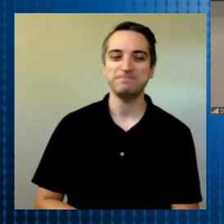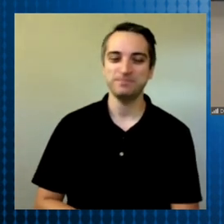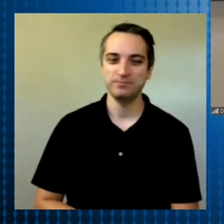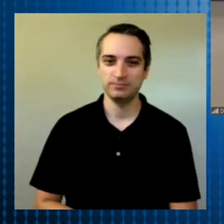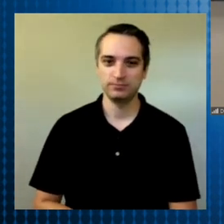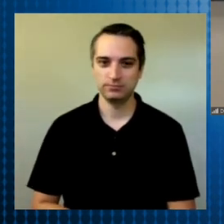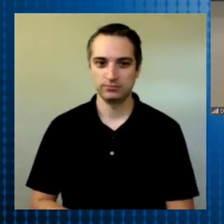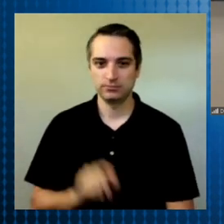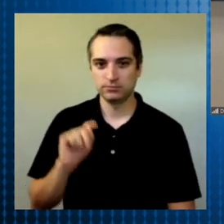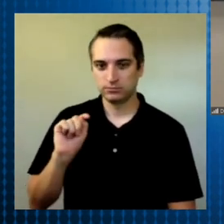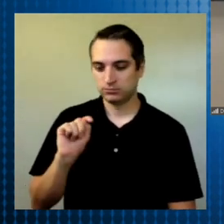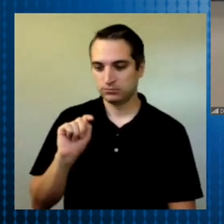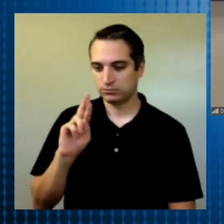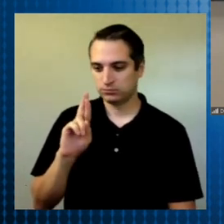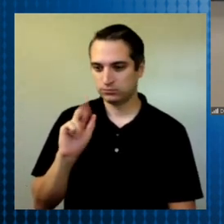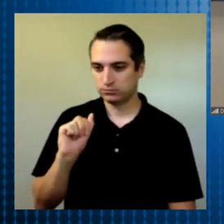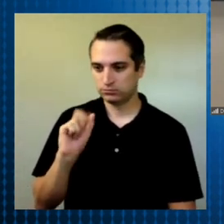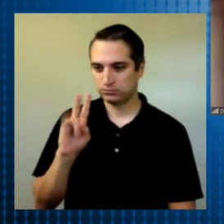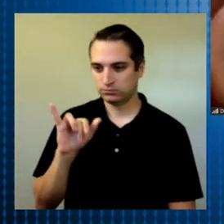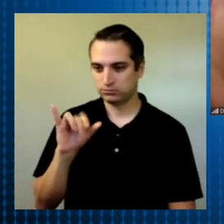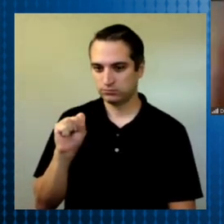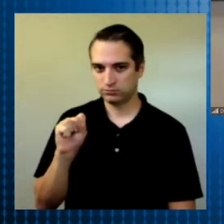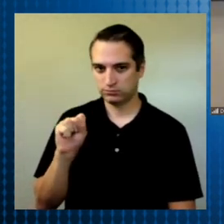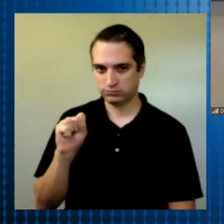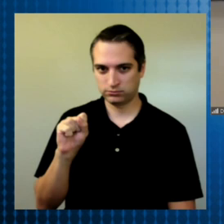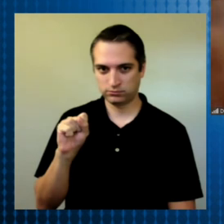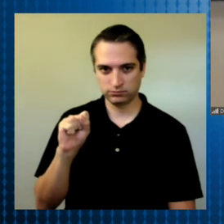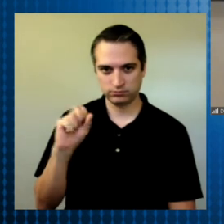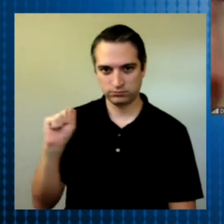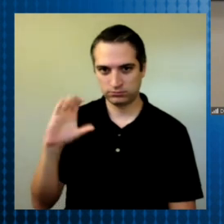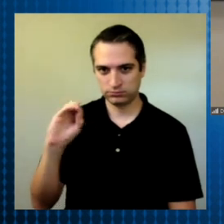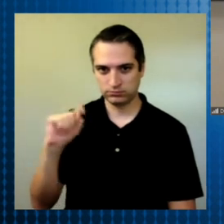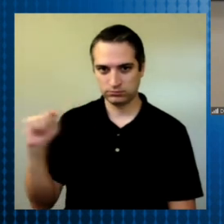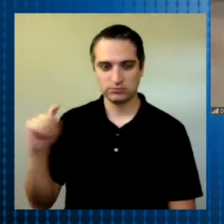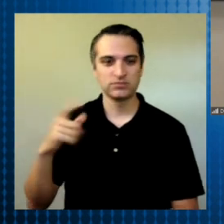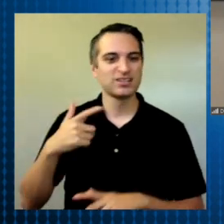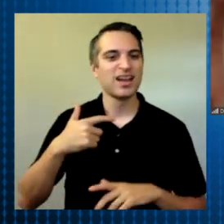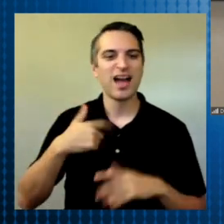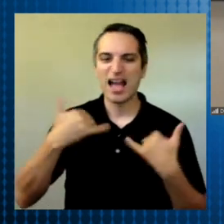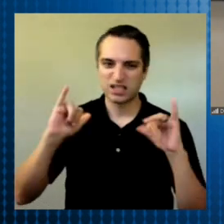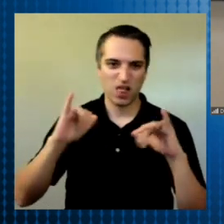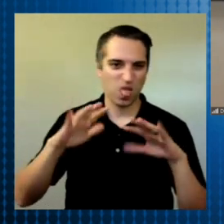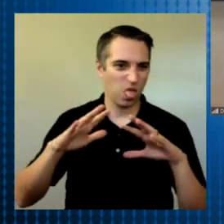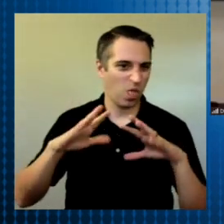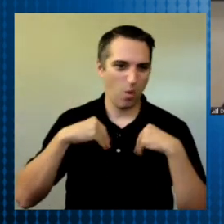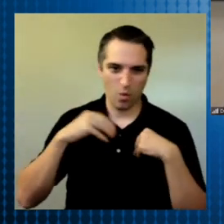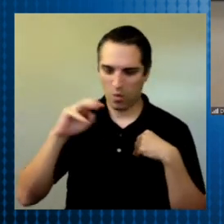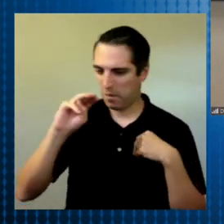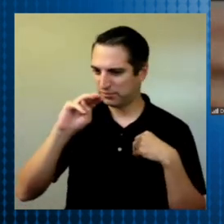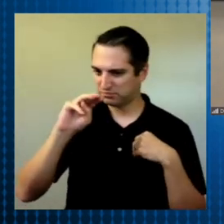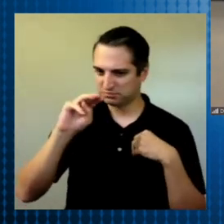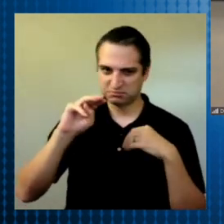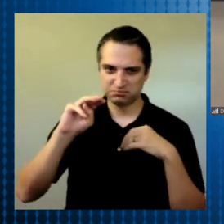Travis Scott got a hot thing going with McDonald's today. I still own McDonald's. I love McDonald's. That's what gave me my start. And